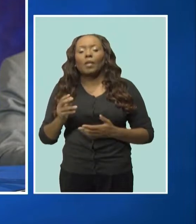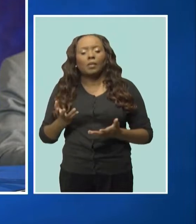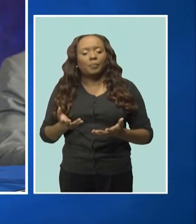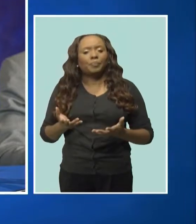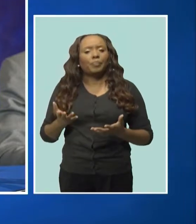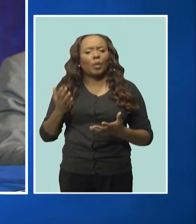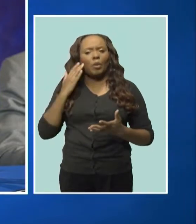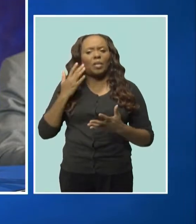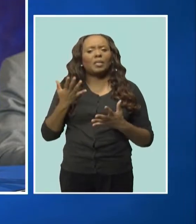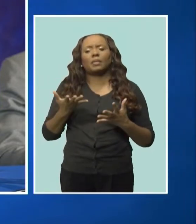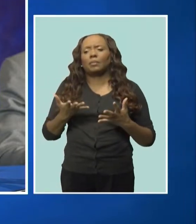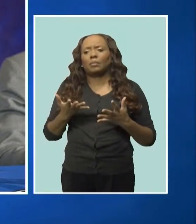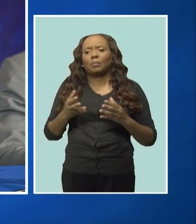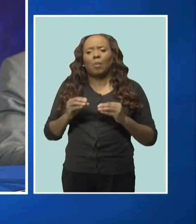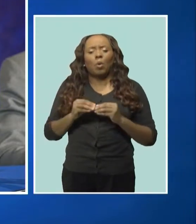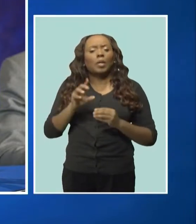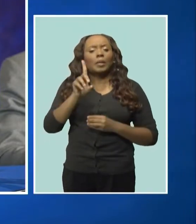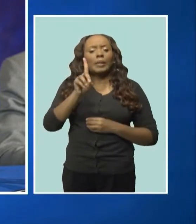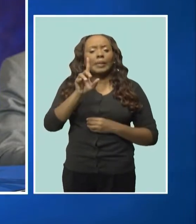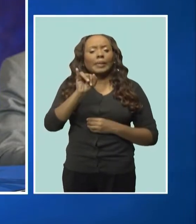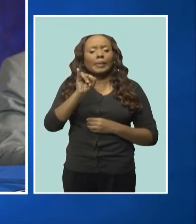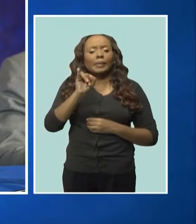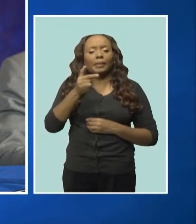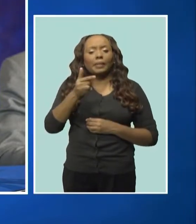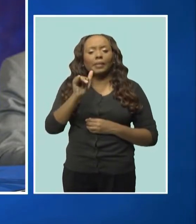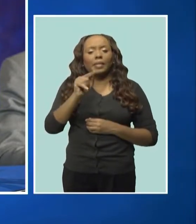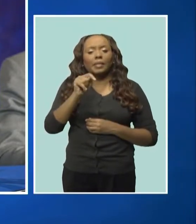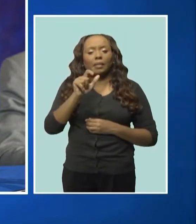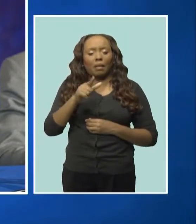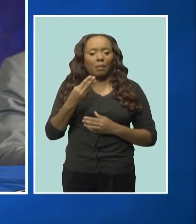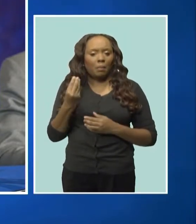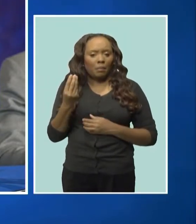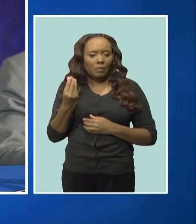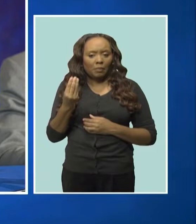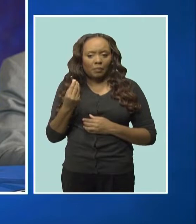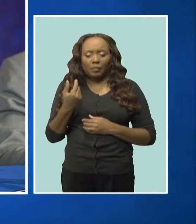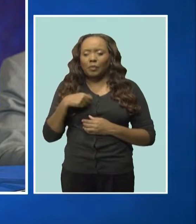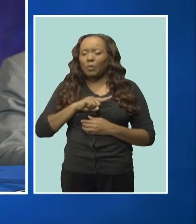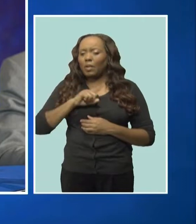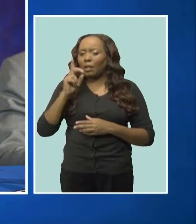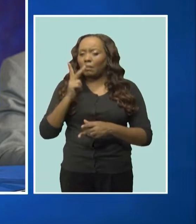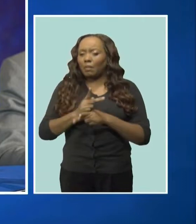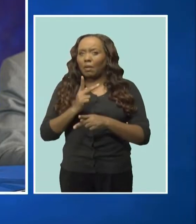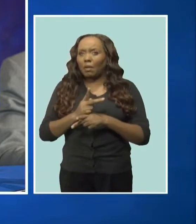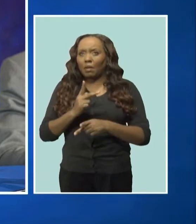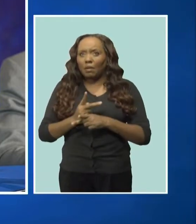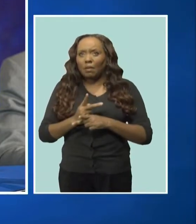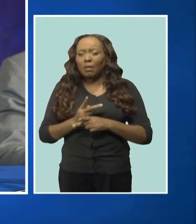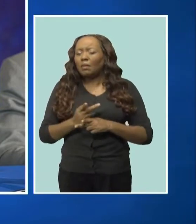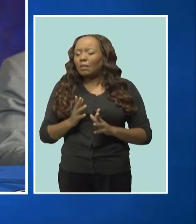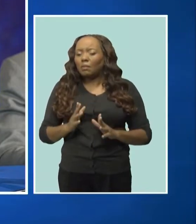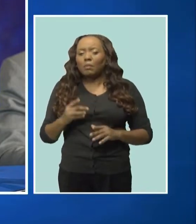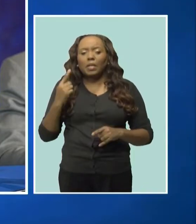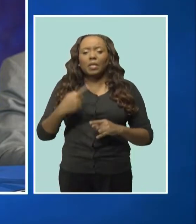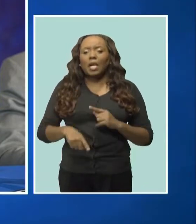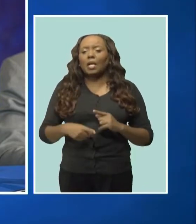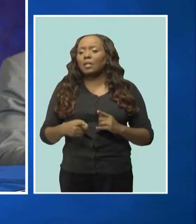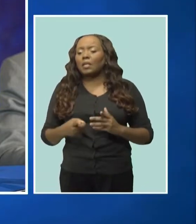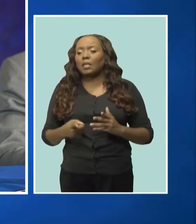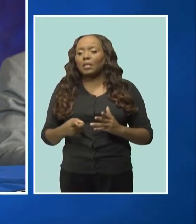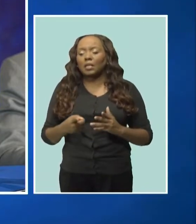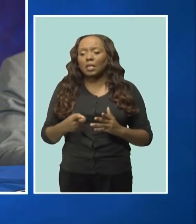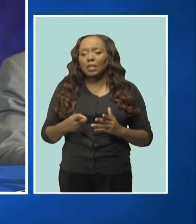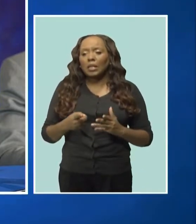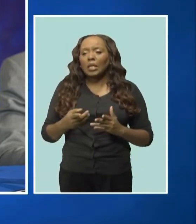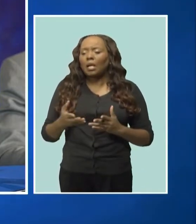We have to be careful and make sure that the products and things that we allow to set up at the end of the day are